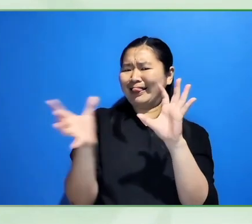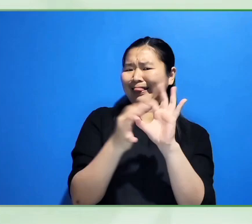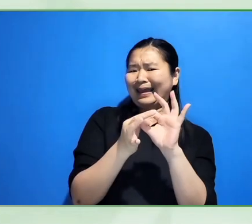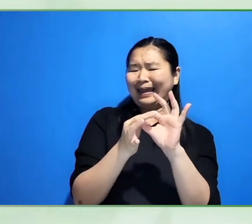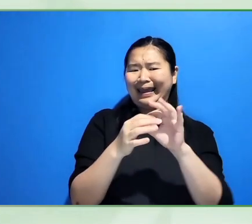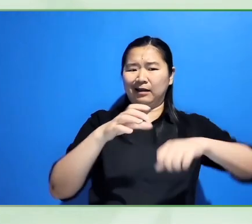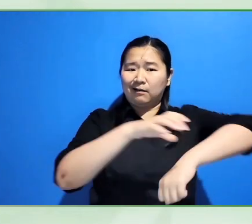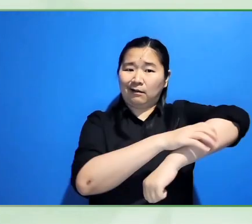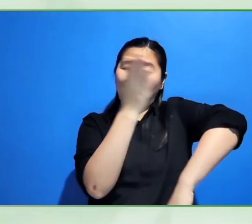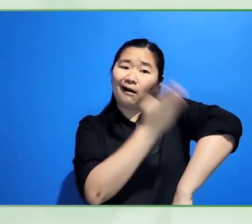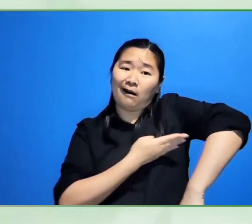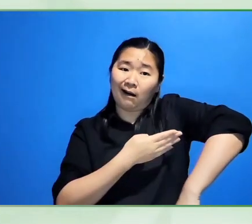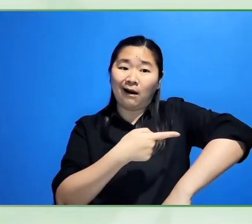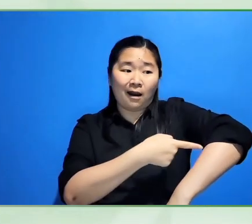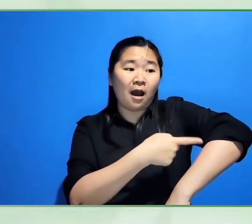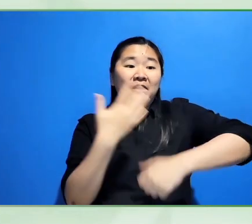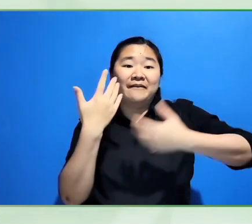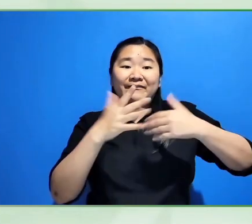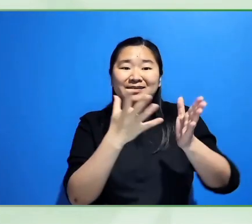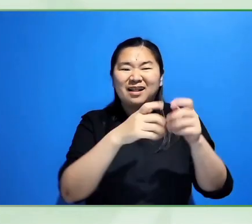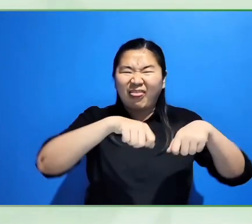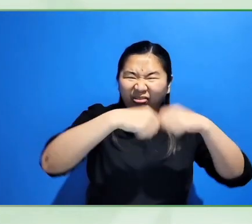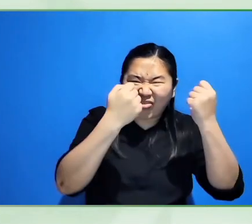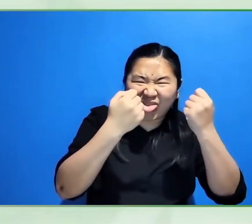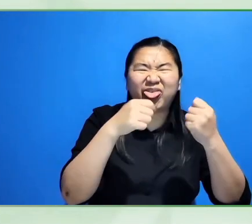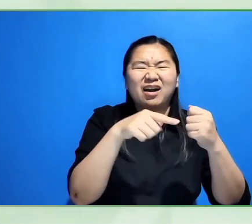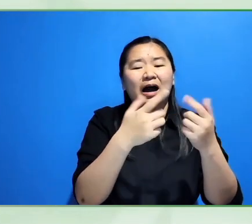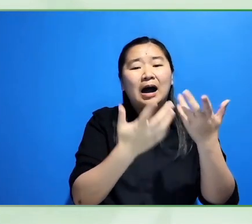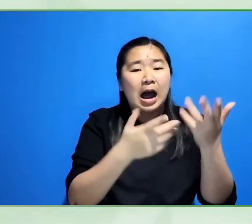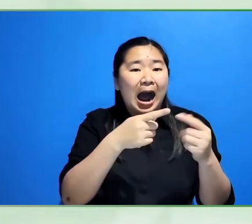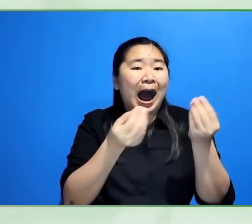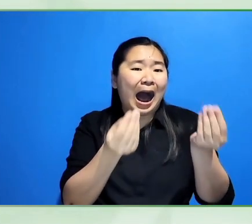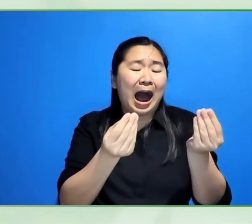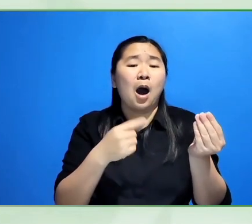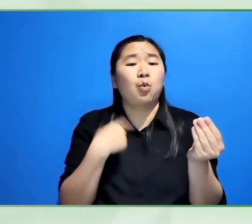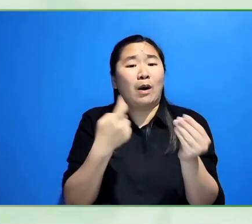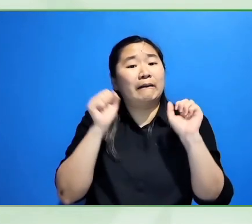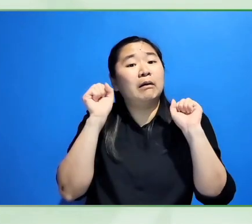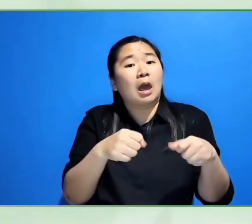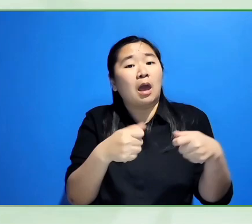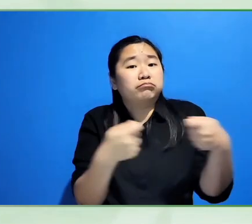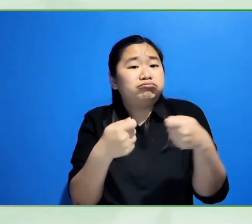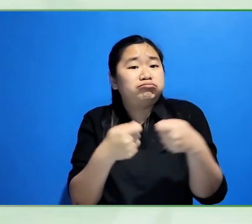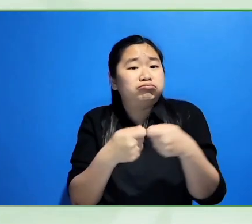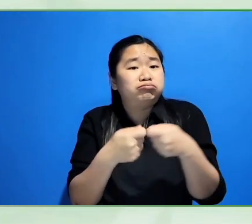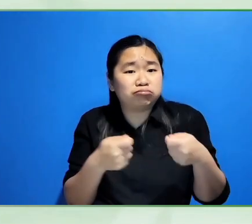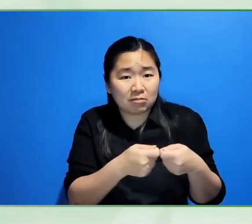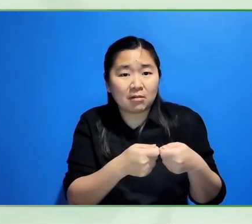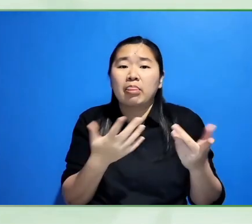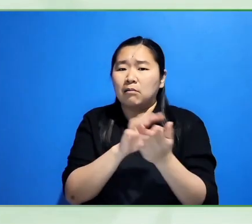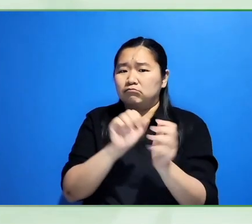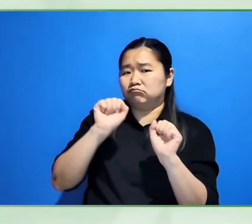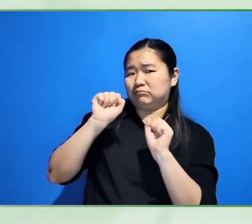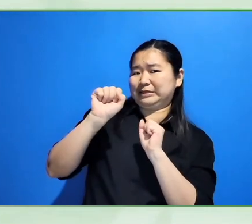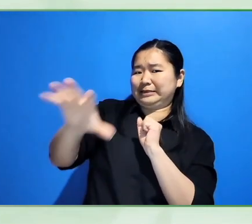like the Jaipur foot model, the ICRC model, which doesn't work with this particular modular component, like